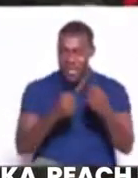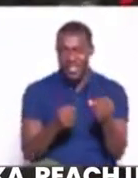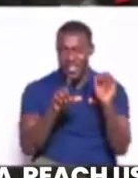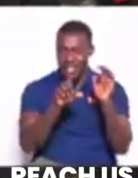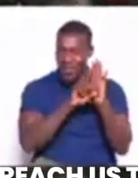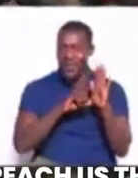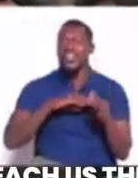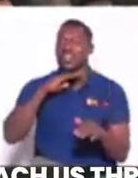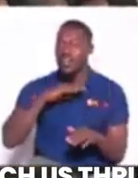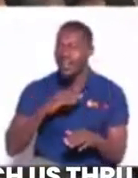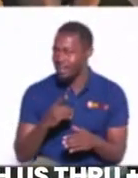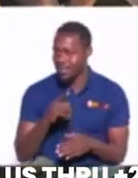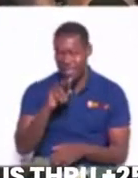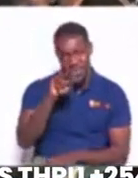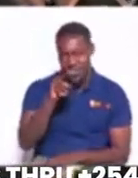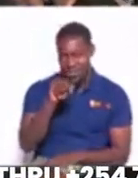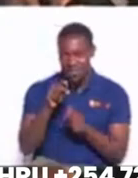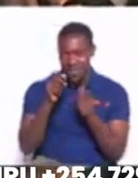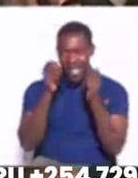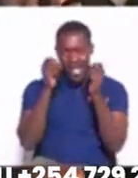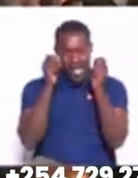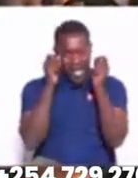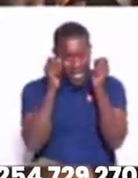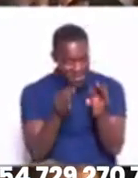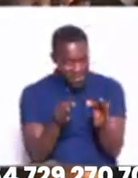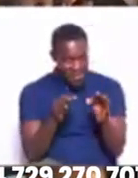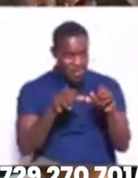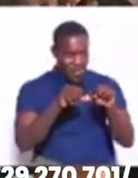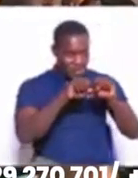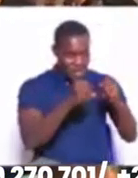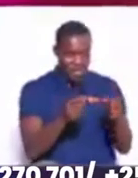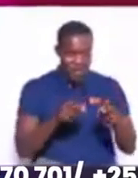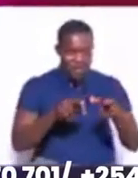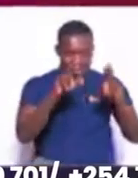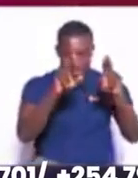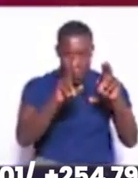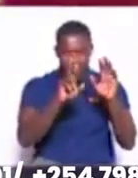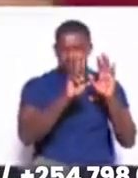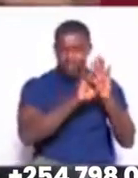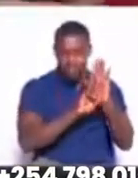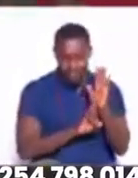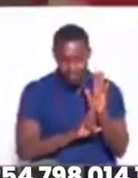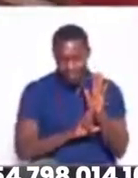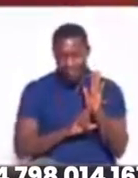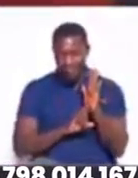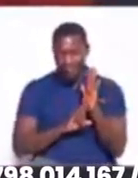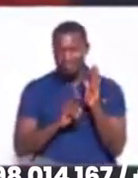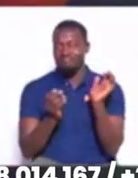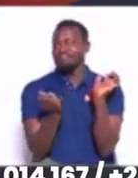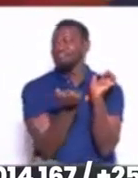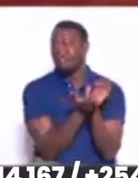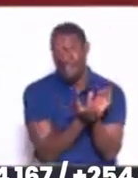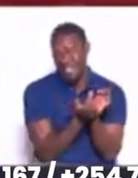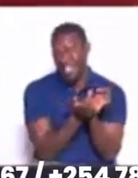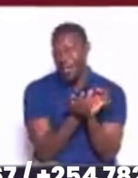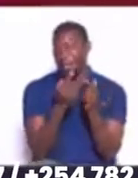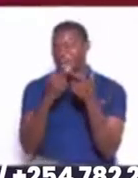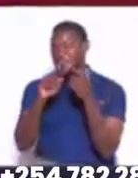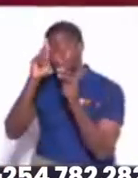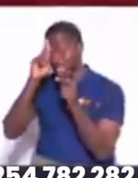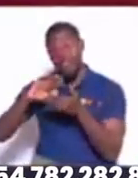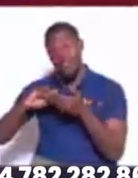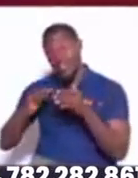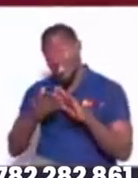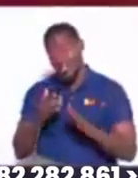So, when I broke the law, I deserved a penalty, right? So, did he give me what I deserved?